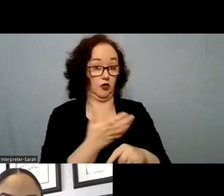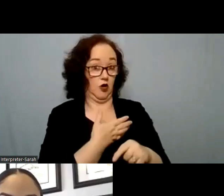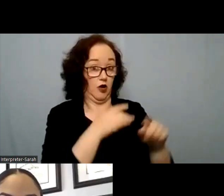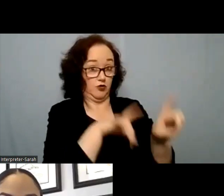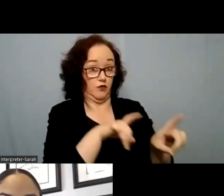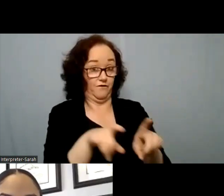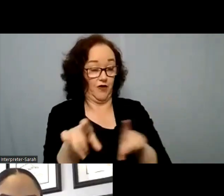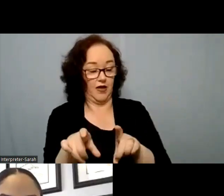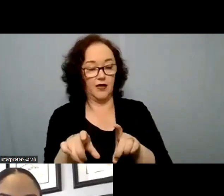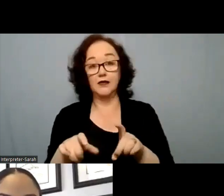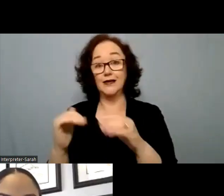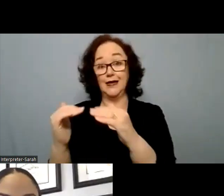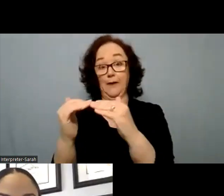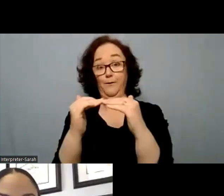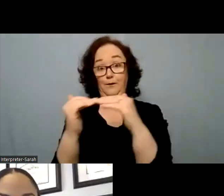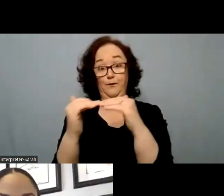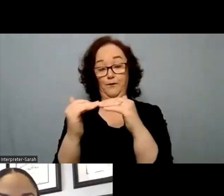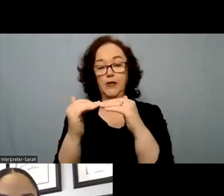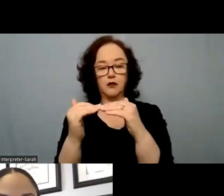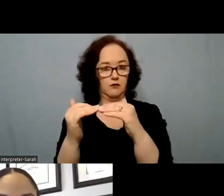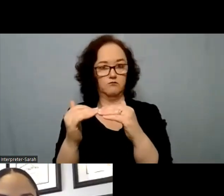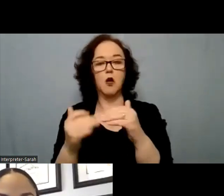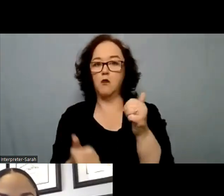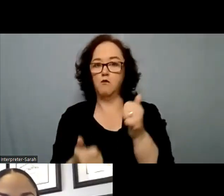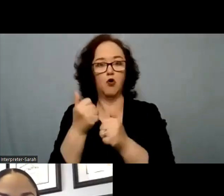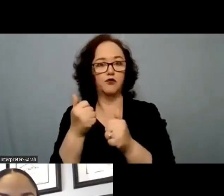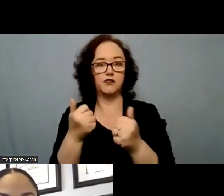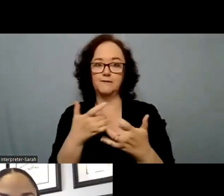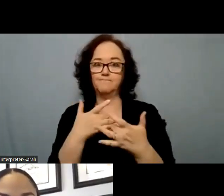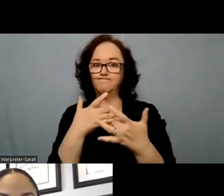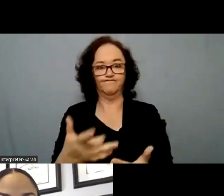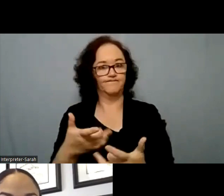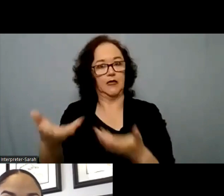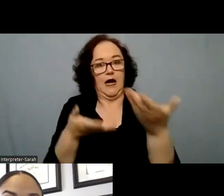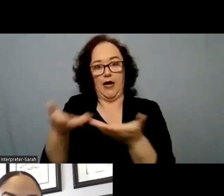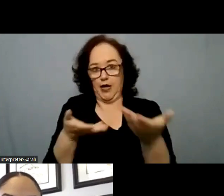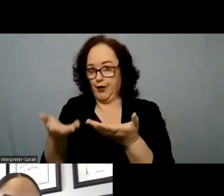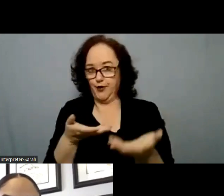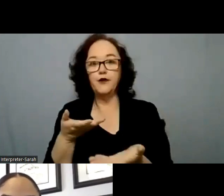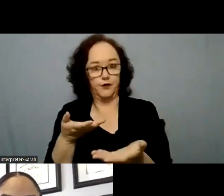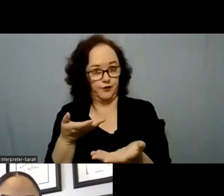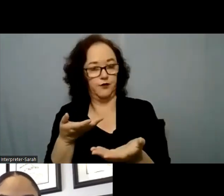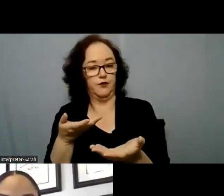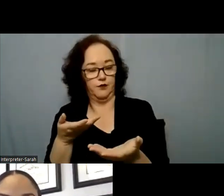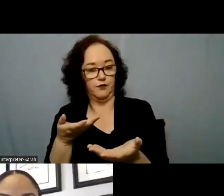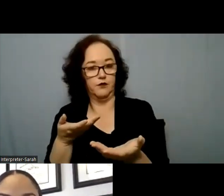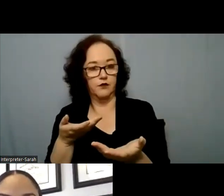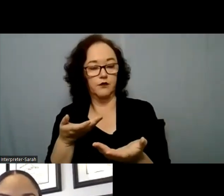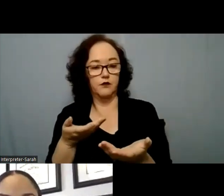of the most commonly hired types of staff at CCBHCs. And